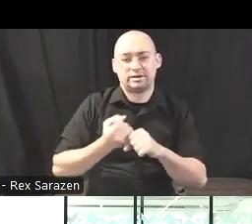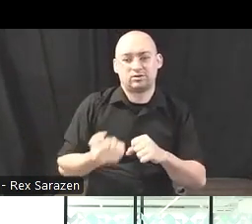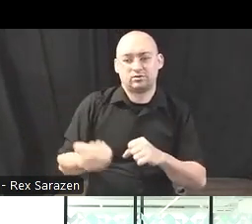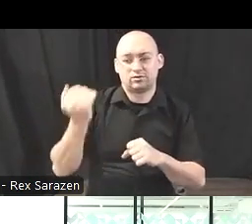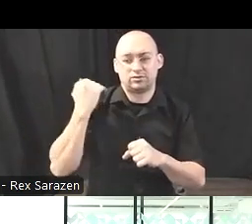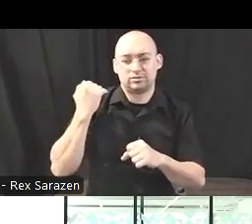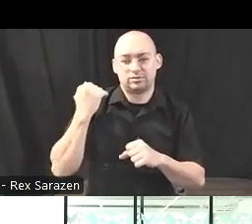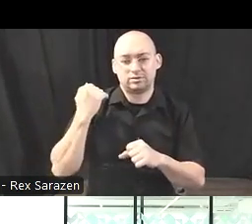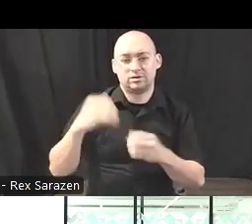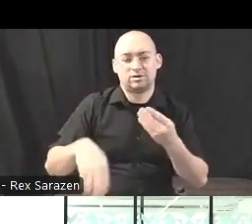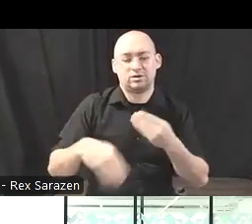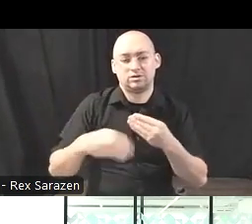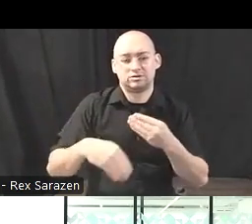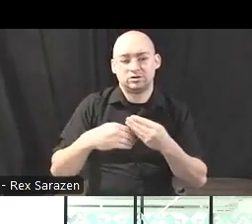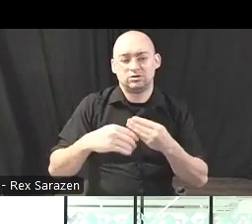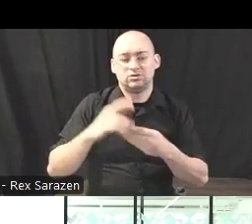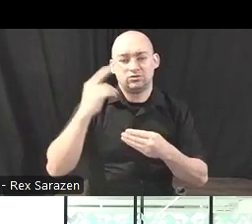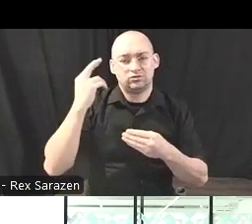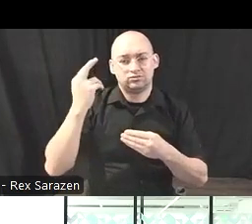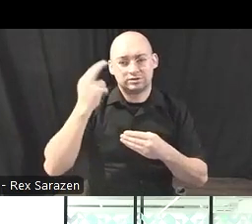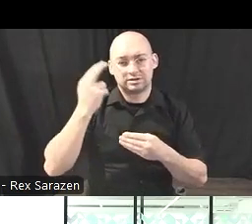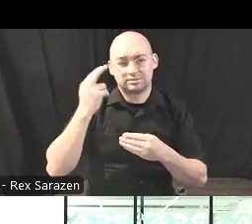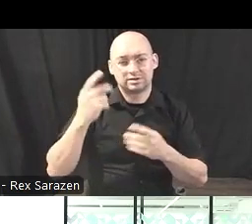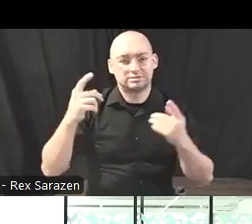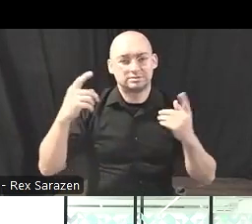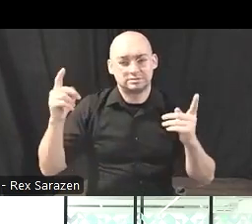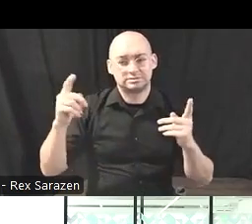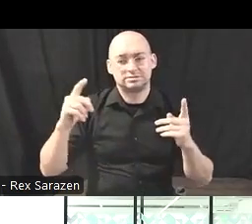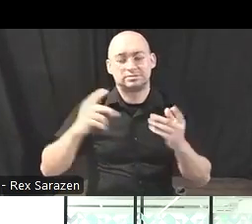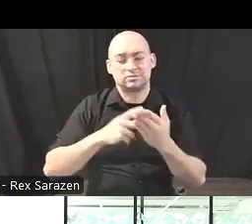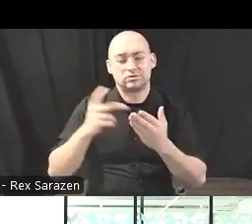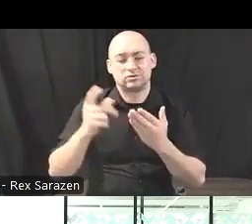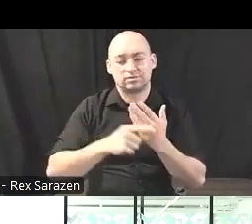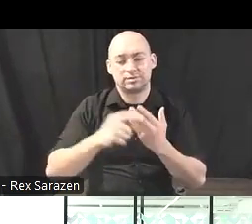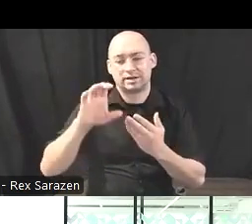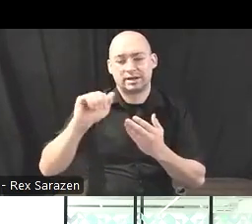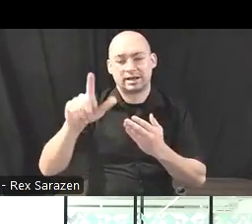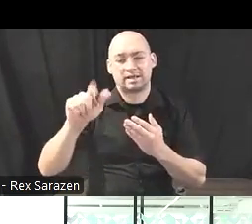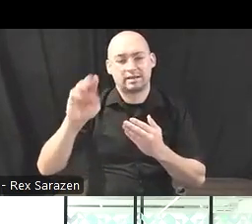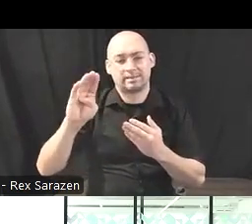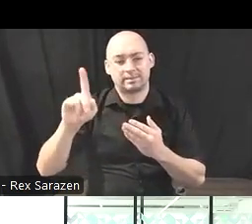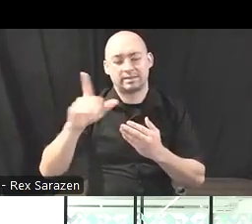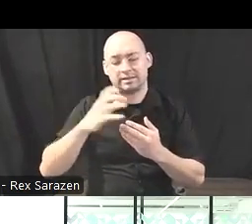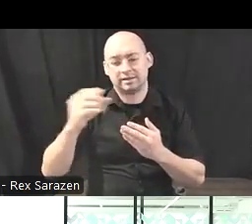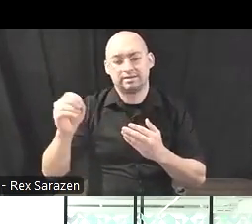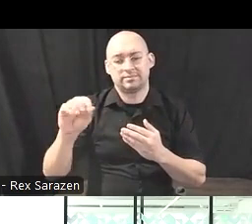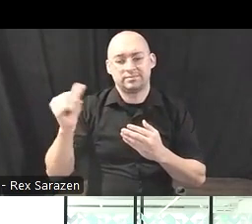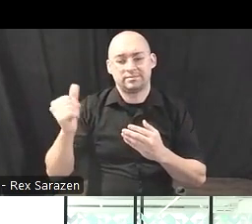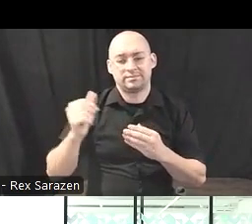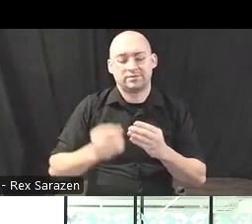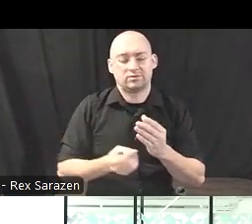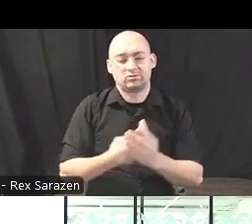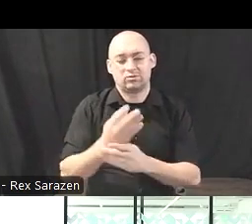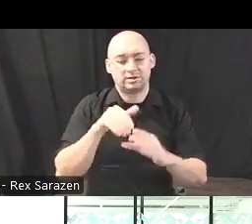as real successes that we're seeing with programs such as Cal Able and Cal Savers to expand access to